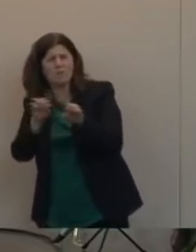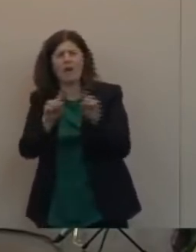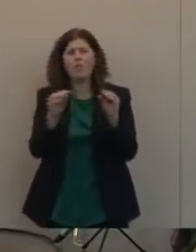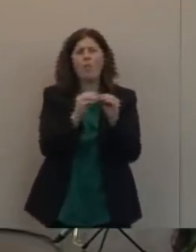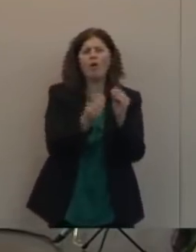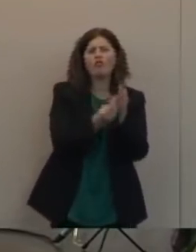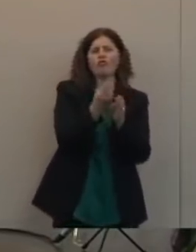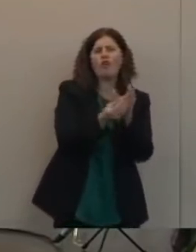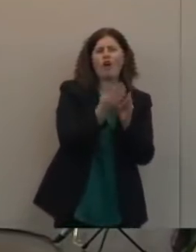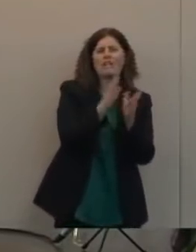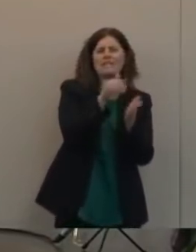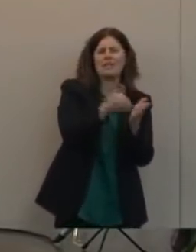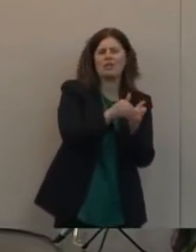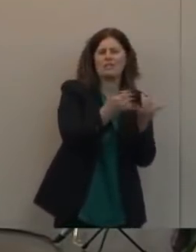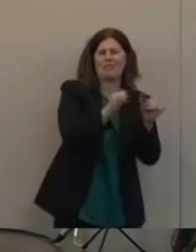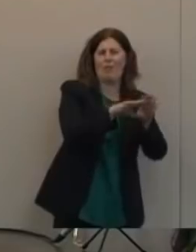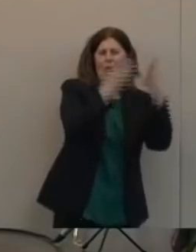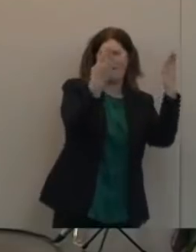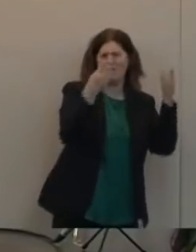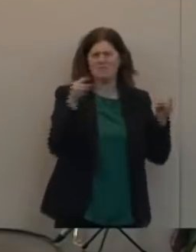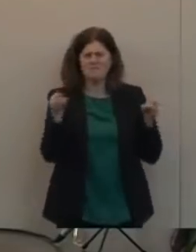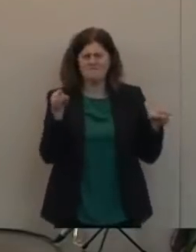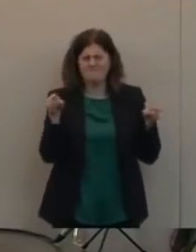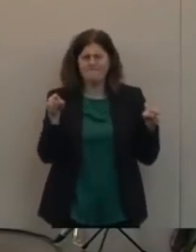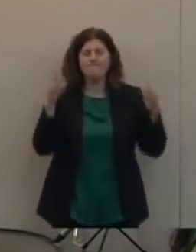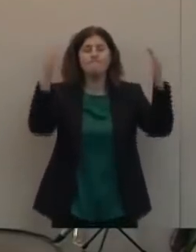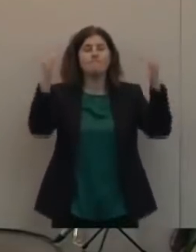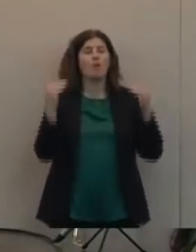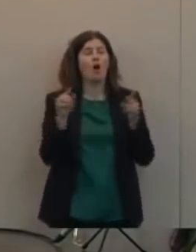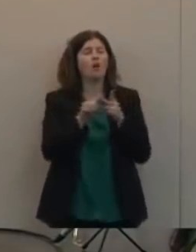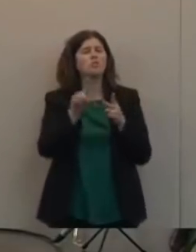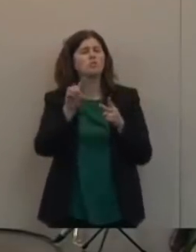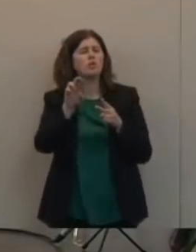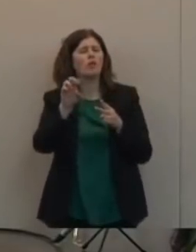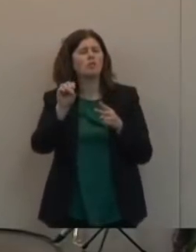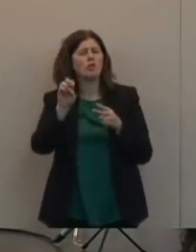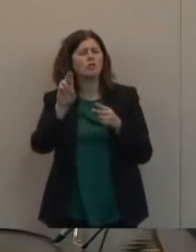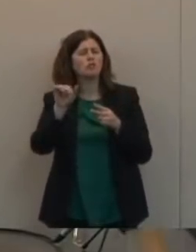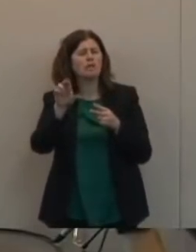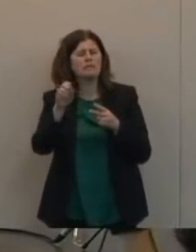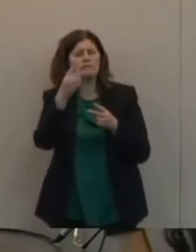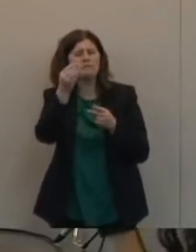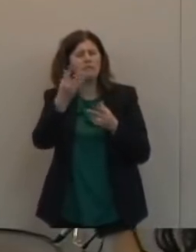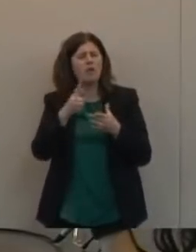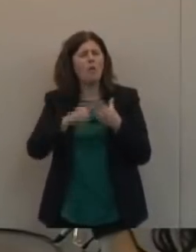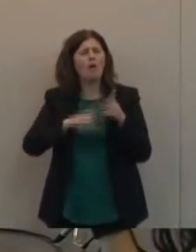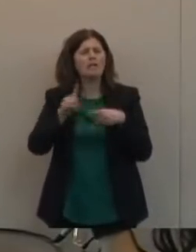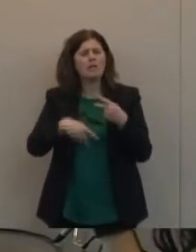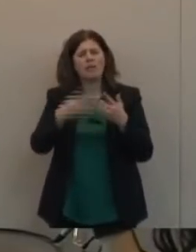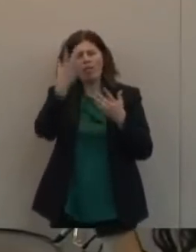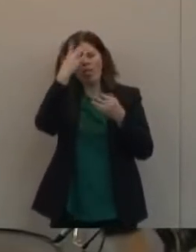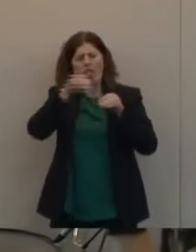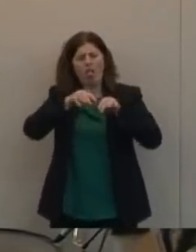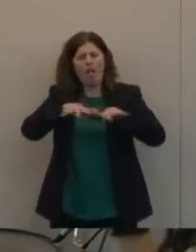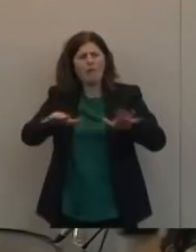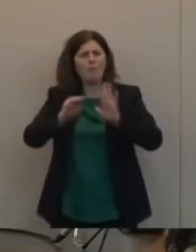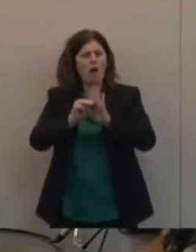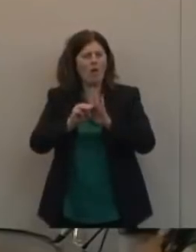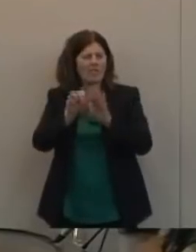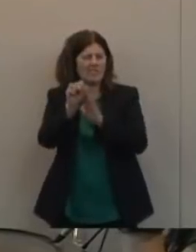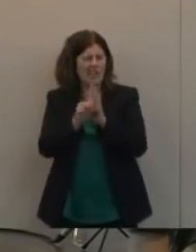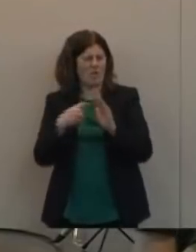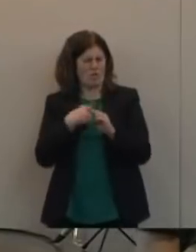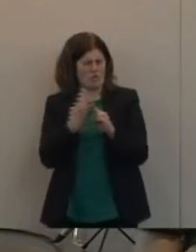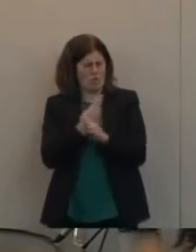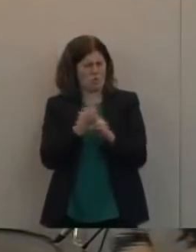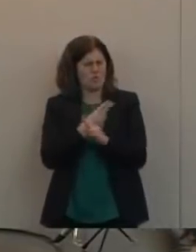at the big box stores are not. And then Dr. Sprace, I was hoping you could quickly just tell me what type of epidemic model the state is using and